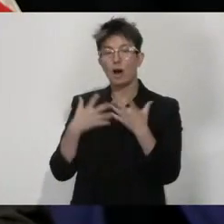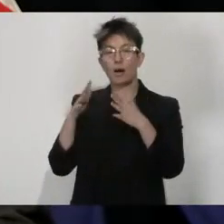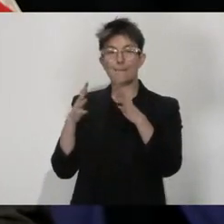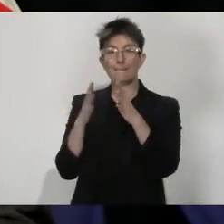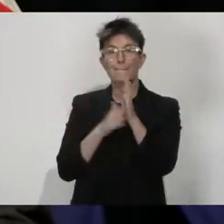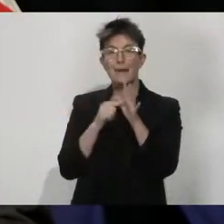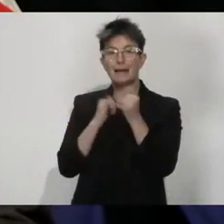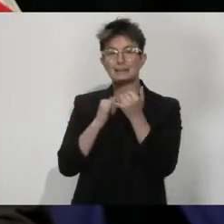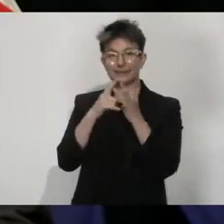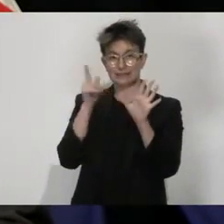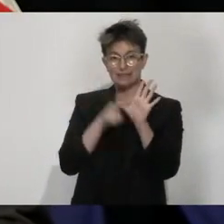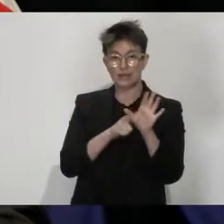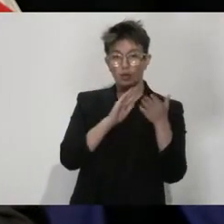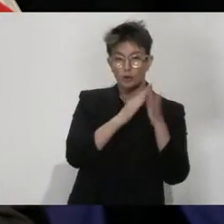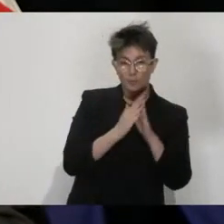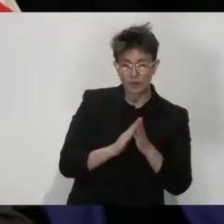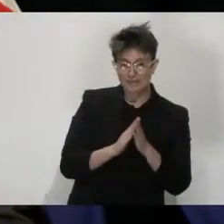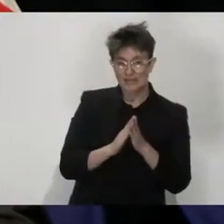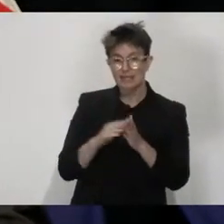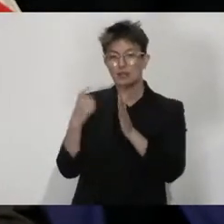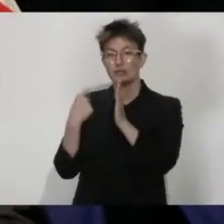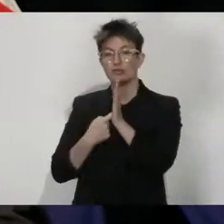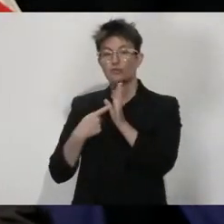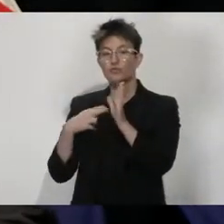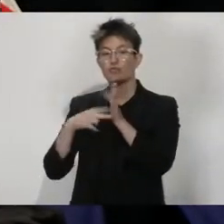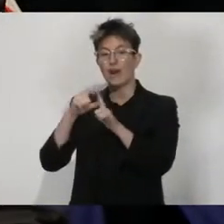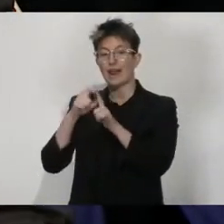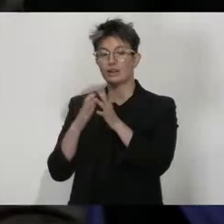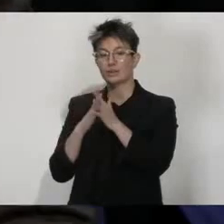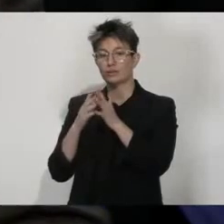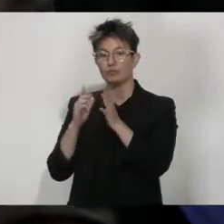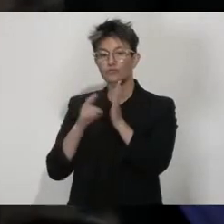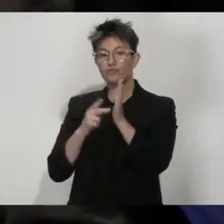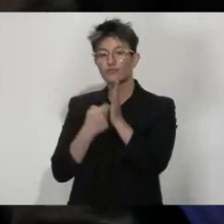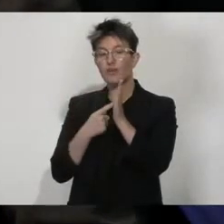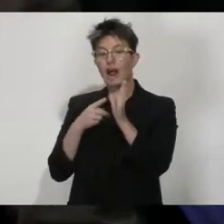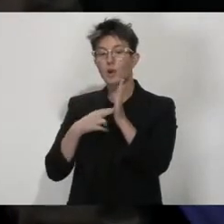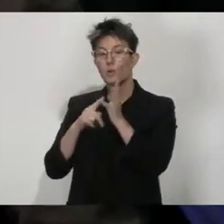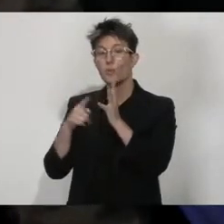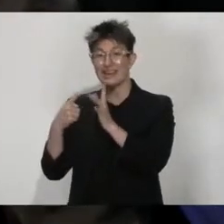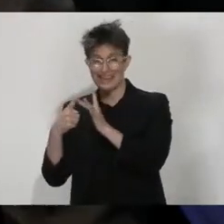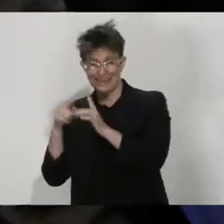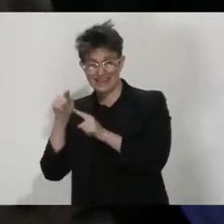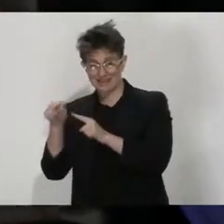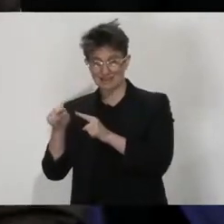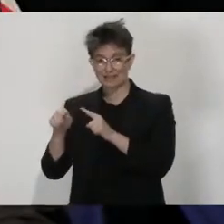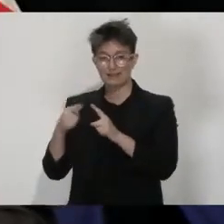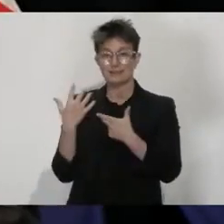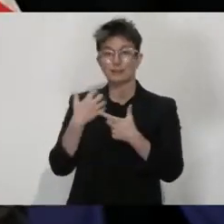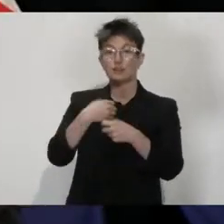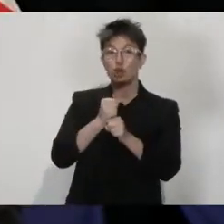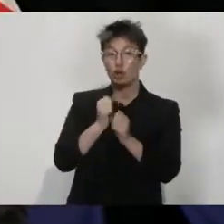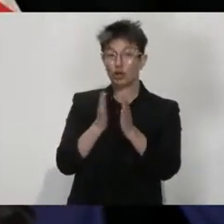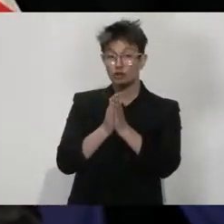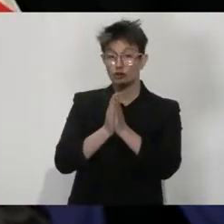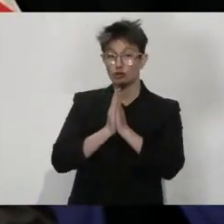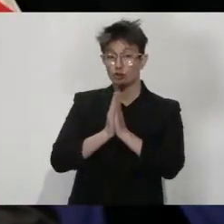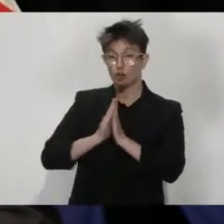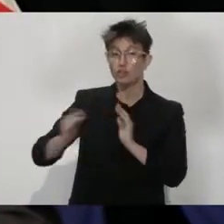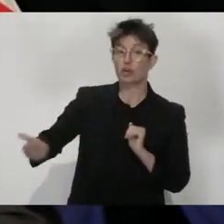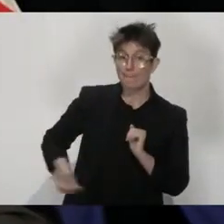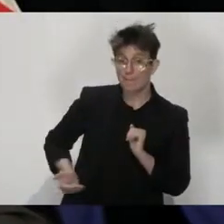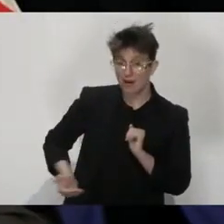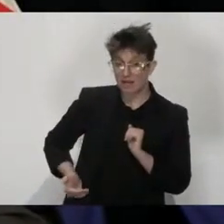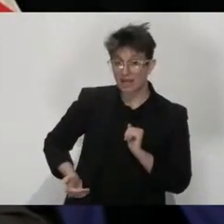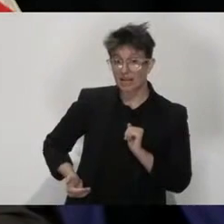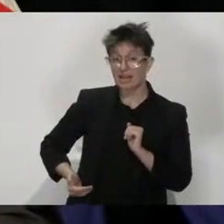School, and Te Matariki Community Centre in Clendon. I want to say a special thank you to the church leaders and church communities